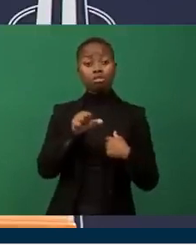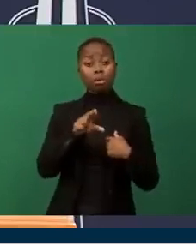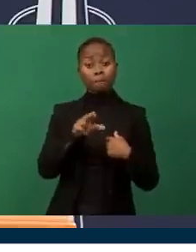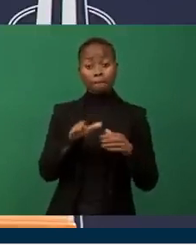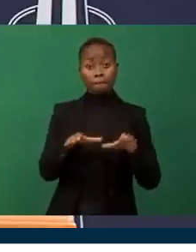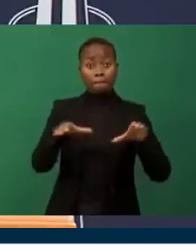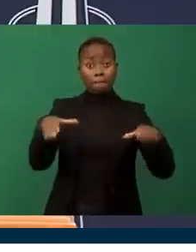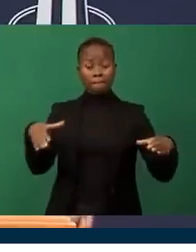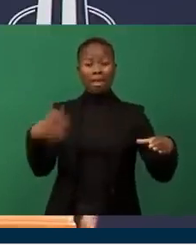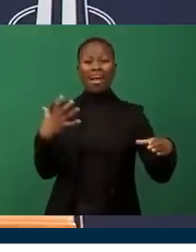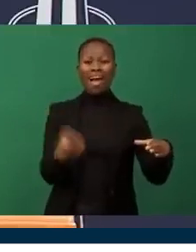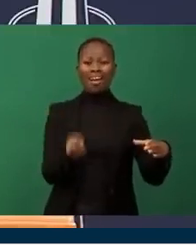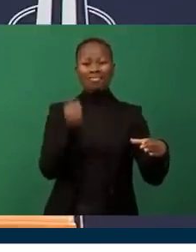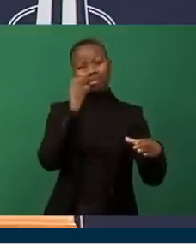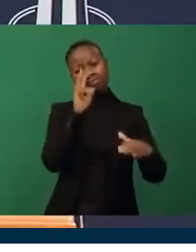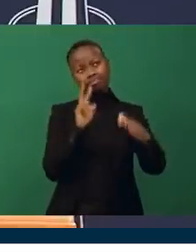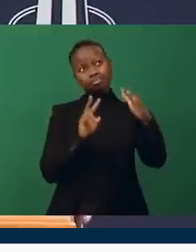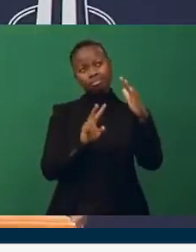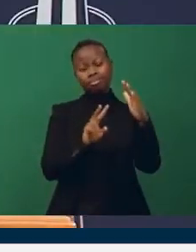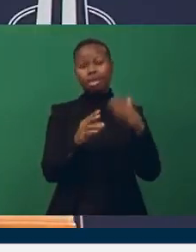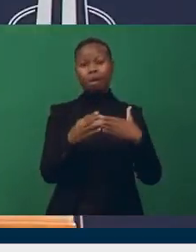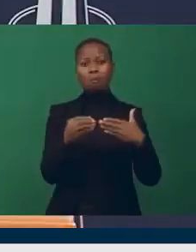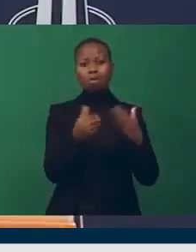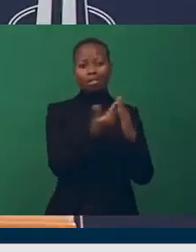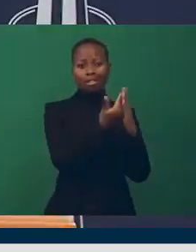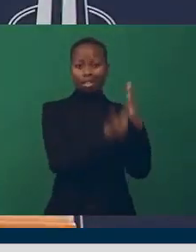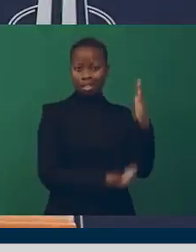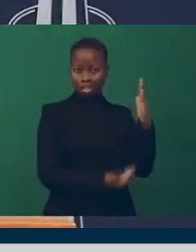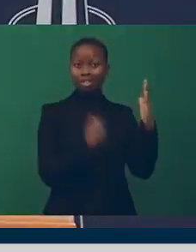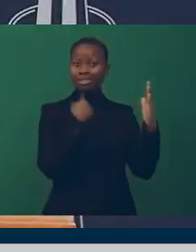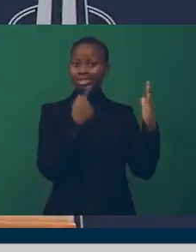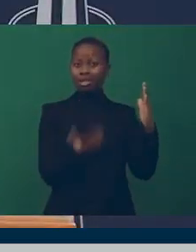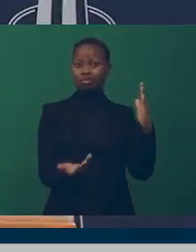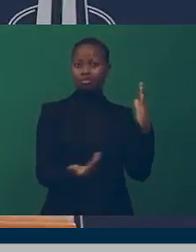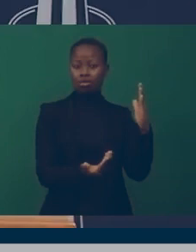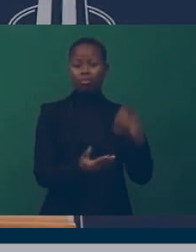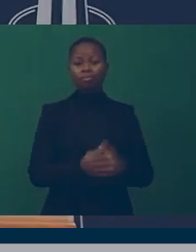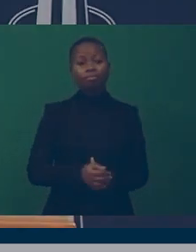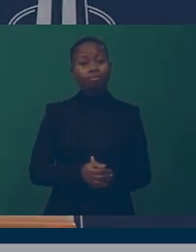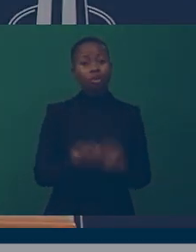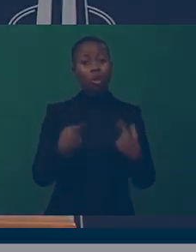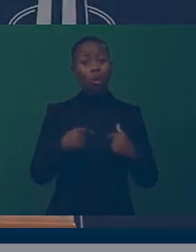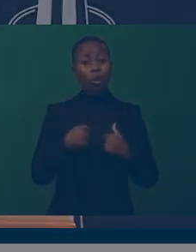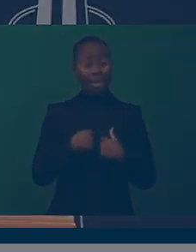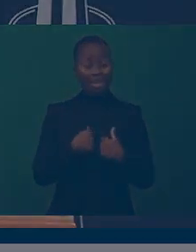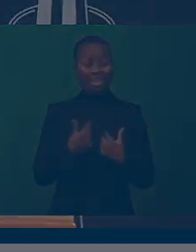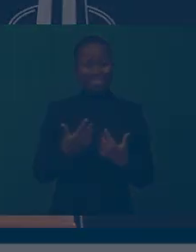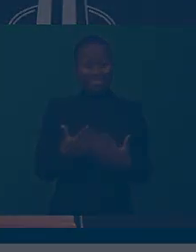Against this backdrop, the Monetary Policy Committee...